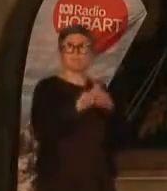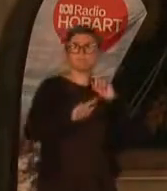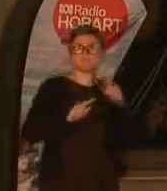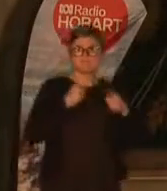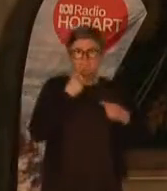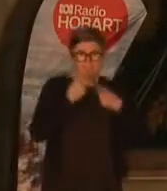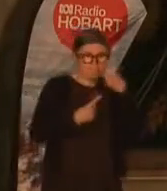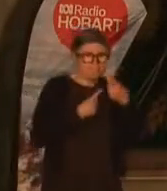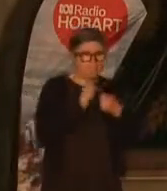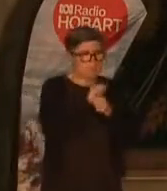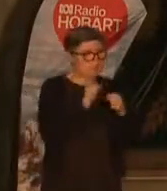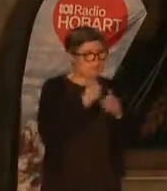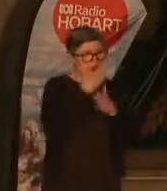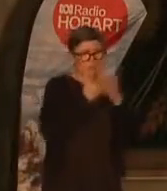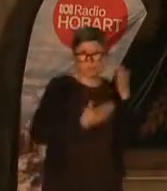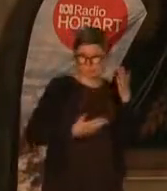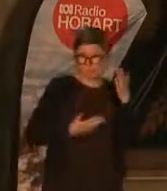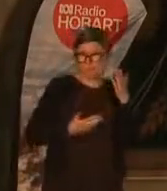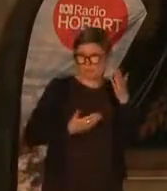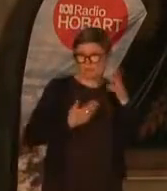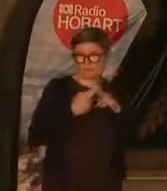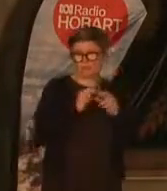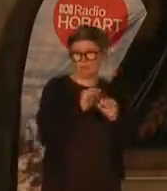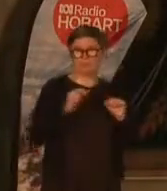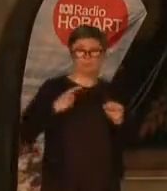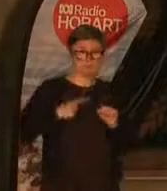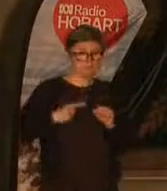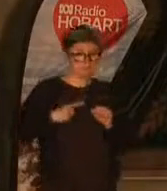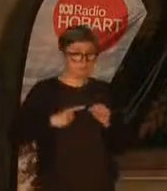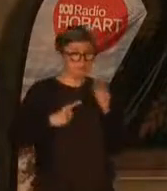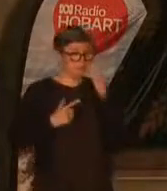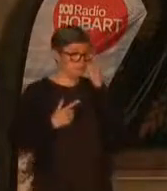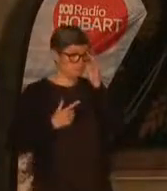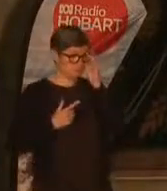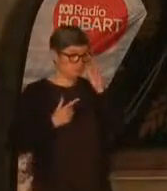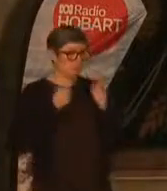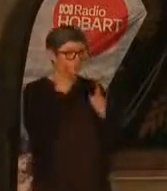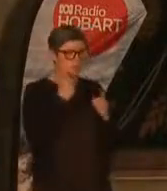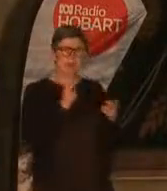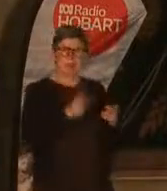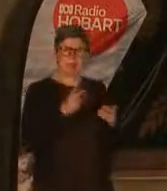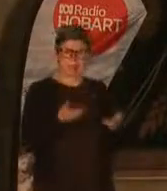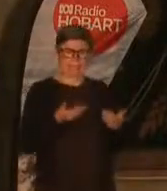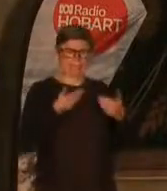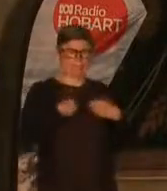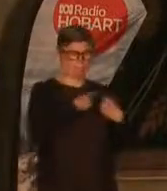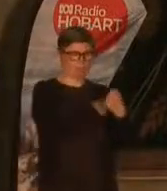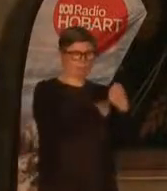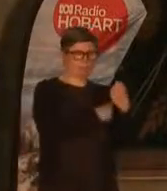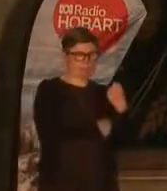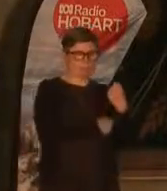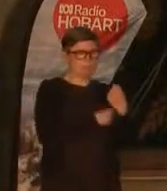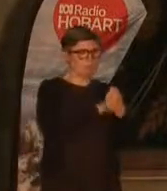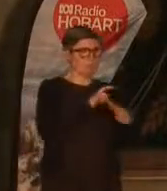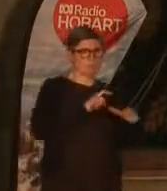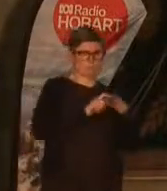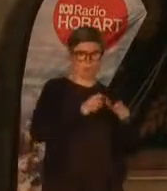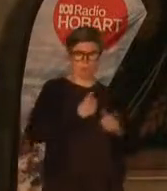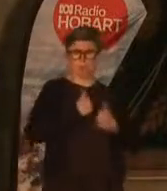own purposes. And it's, you know, it's all about regaining that control over our heritage and our